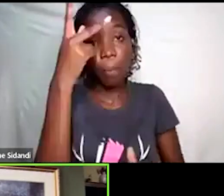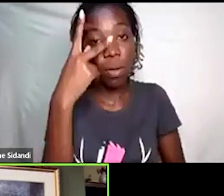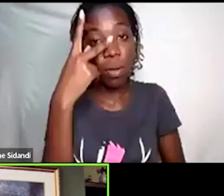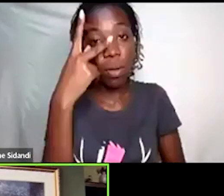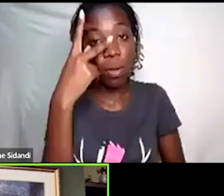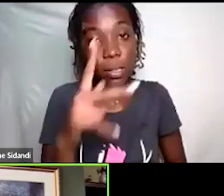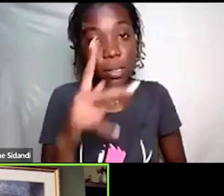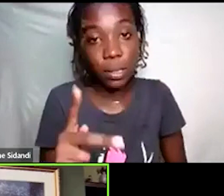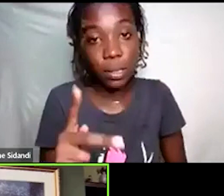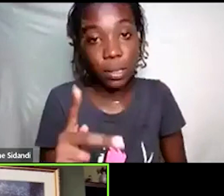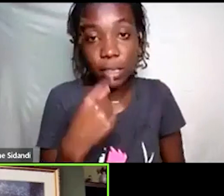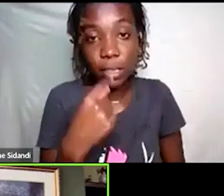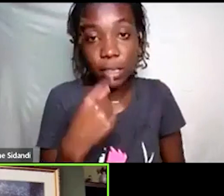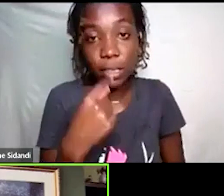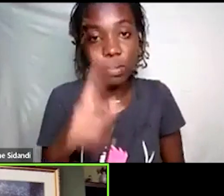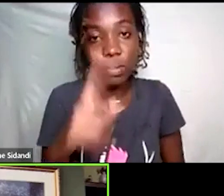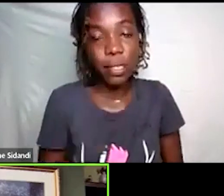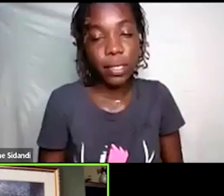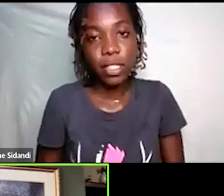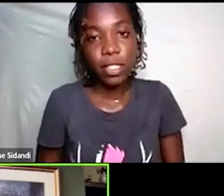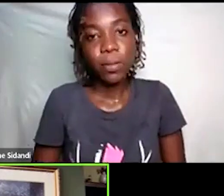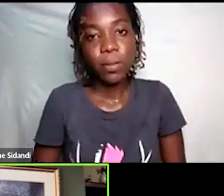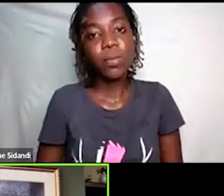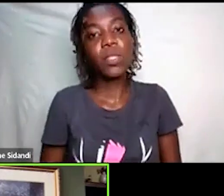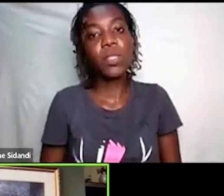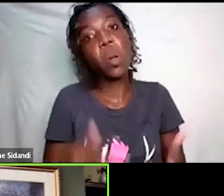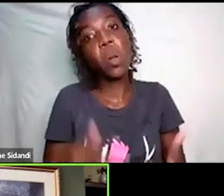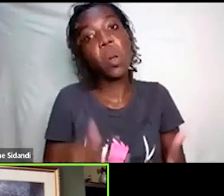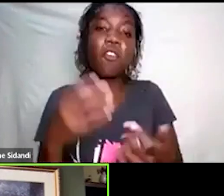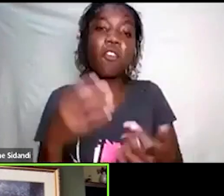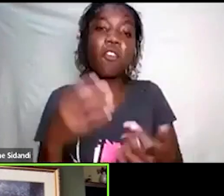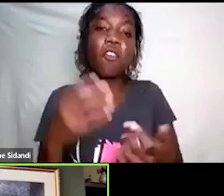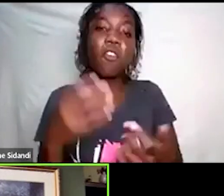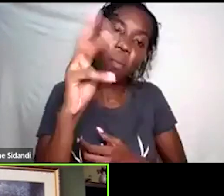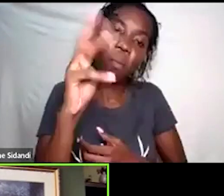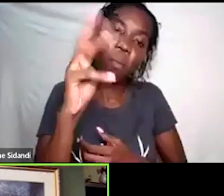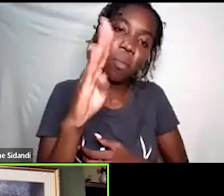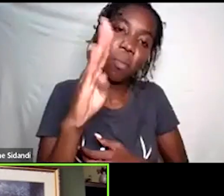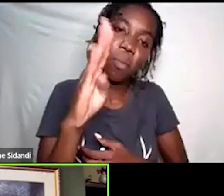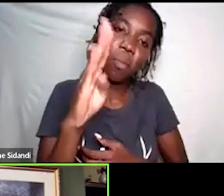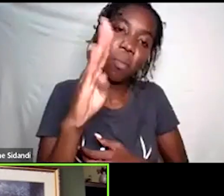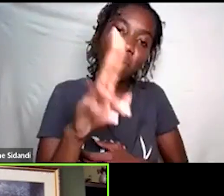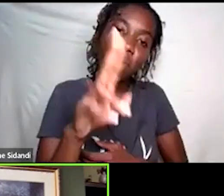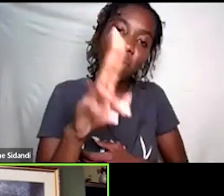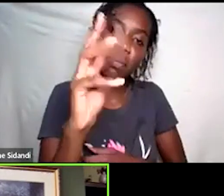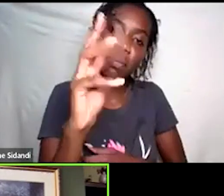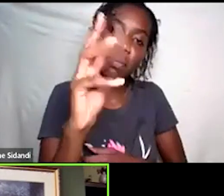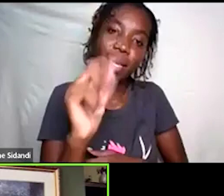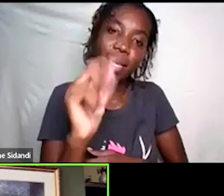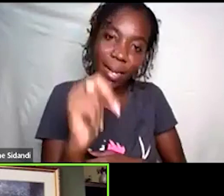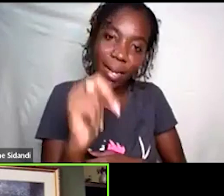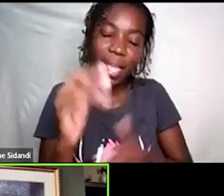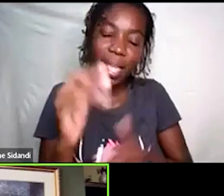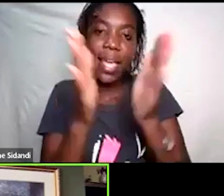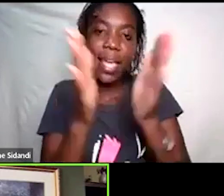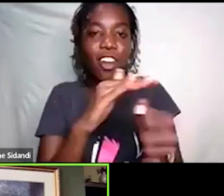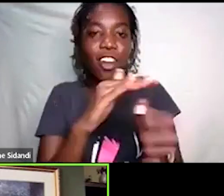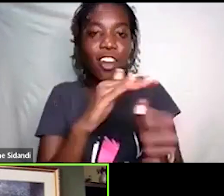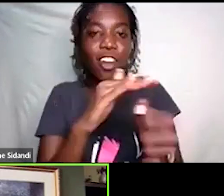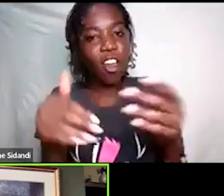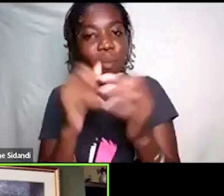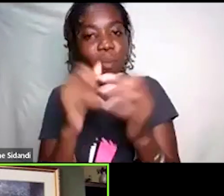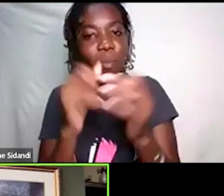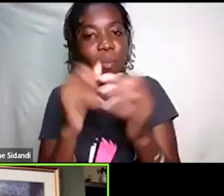Oh, we have ombudsman, people. We have ombudsman in Kenya. And you can always write that to the